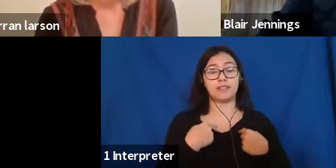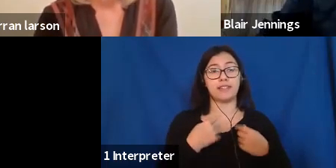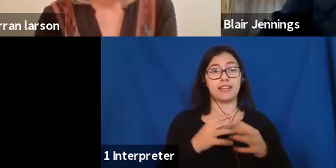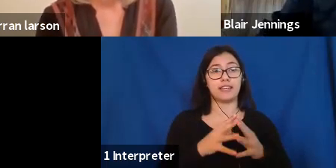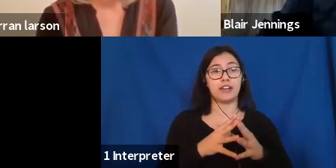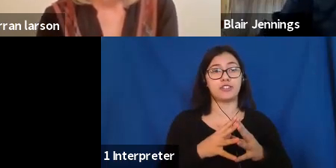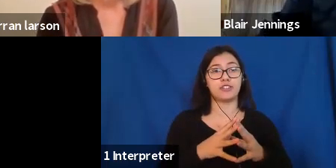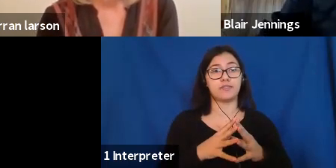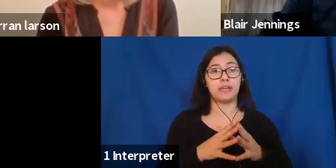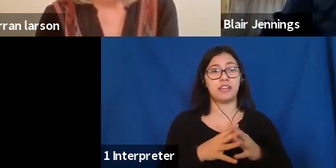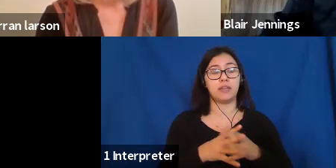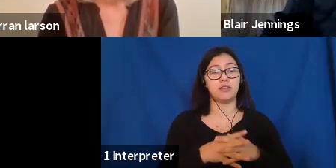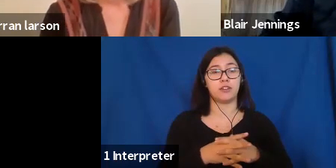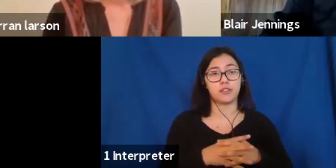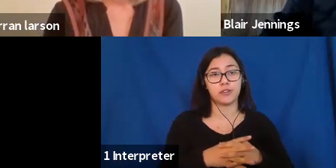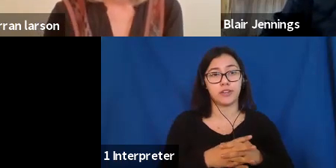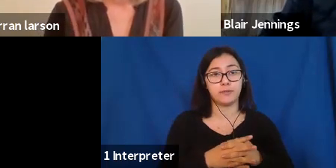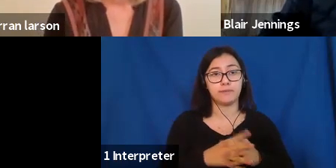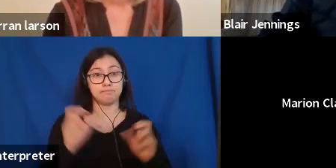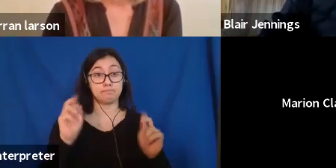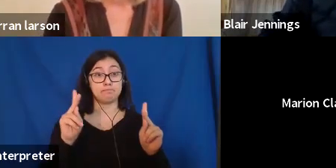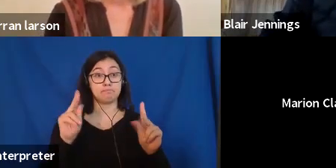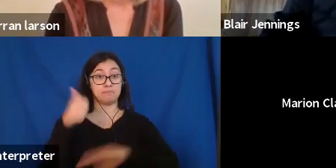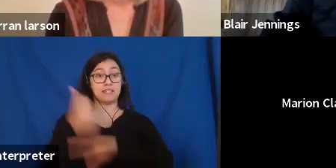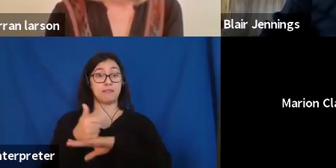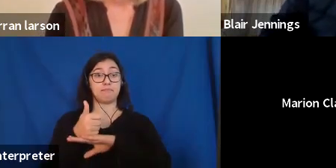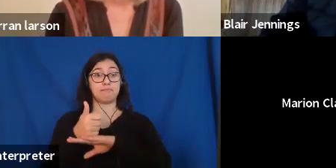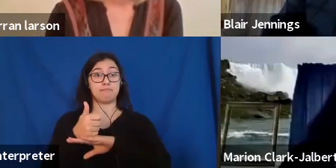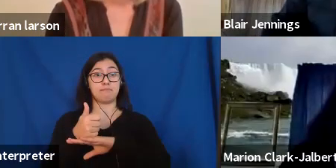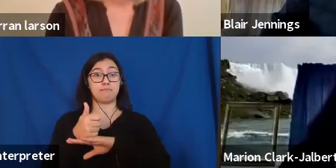Okay, 1 second, Karen's just pinning me to her screen. Okay.